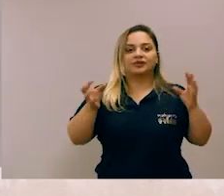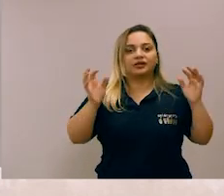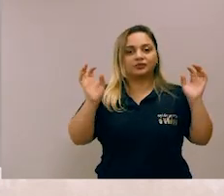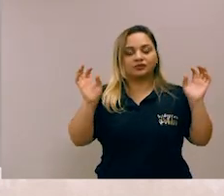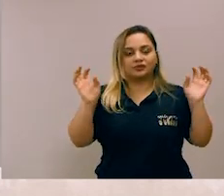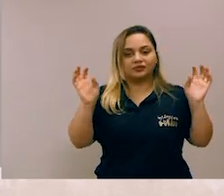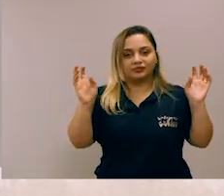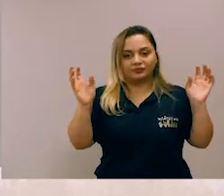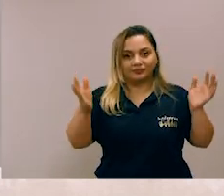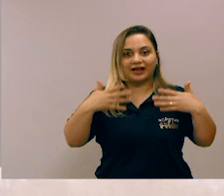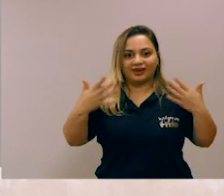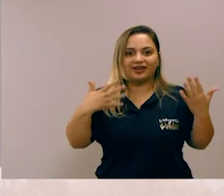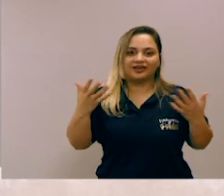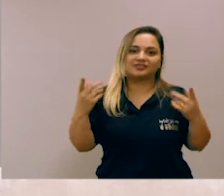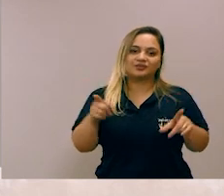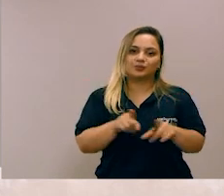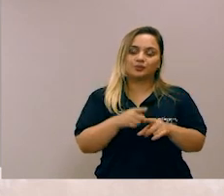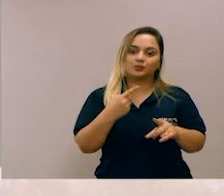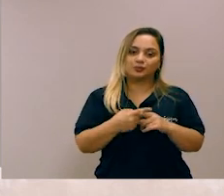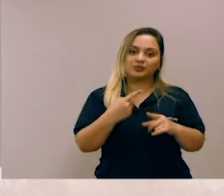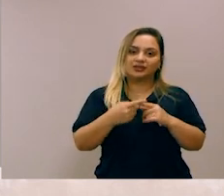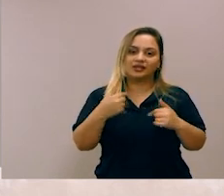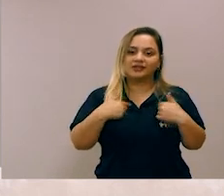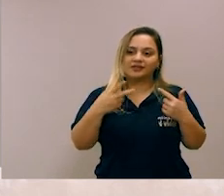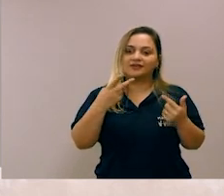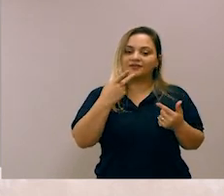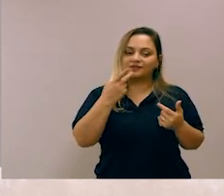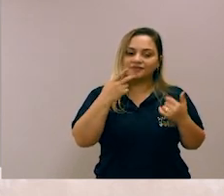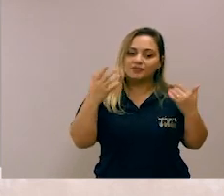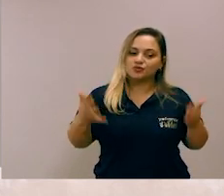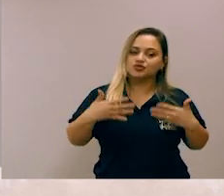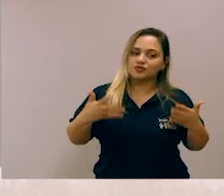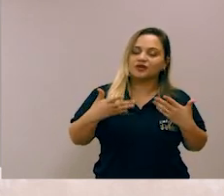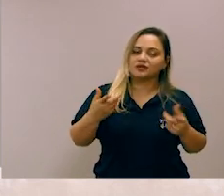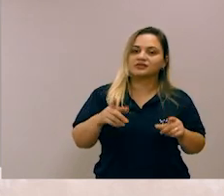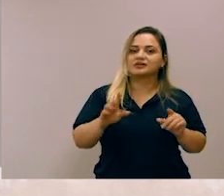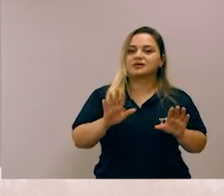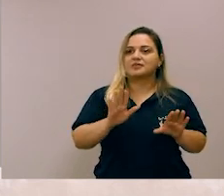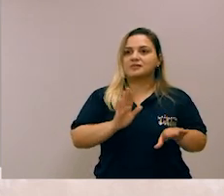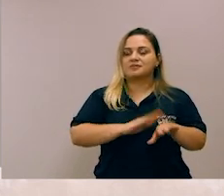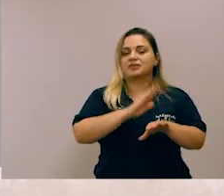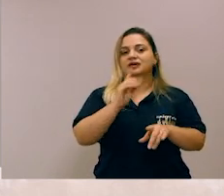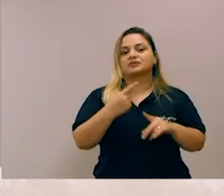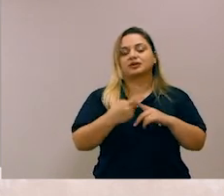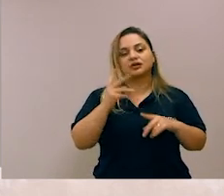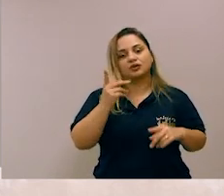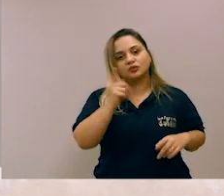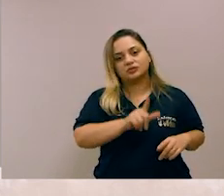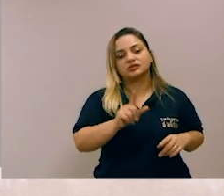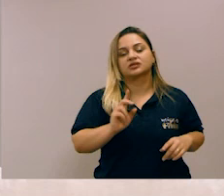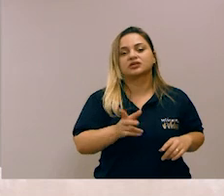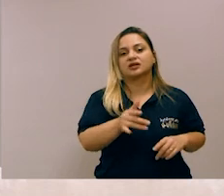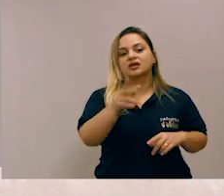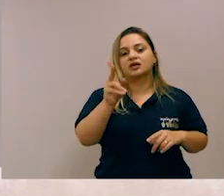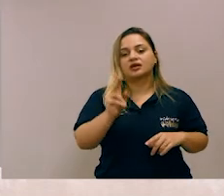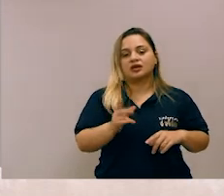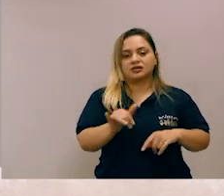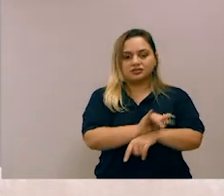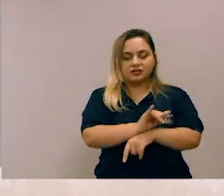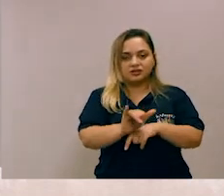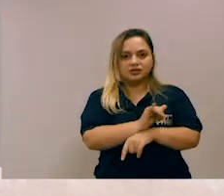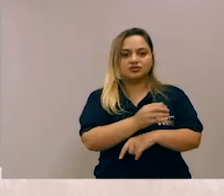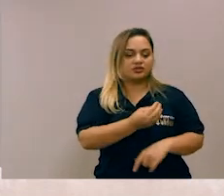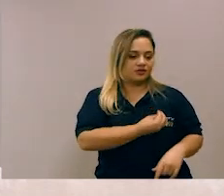head. So this brought us the motivation more motivation to have the definition of